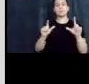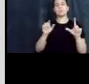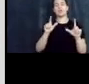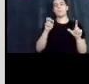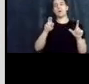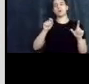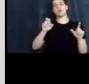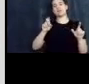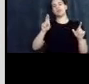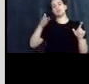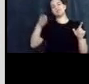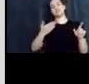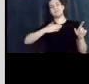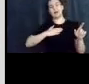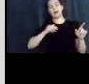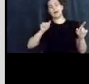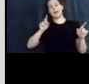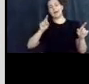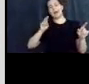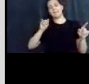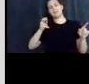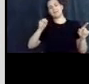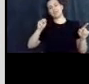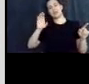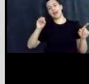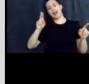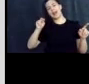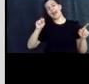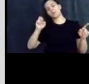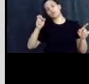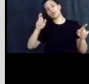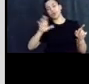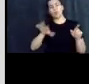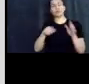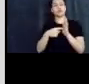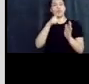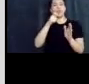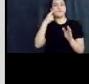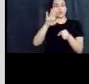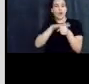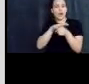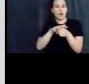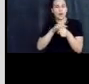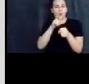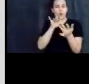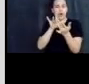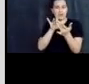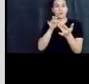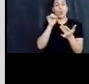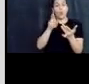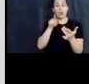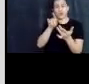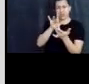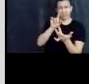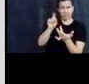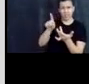lamar.edu/myadmissionscounselor, to find the admissions counselor for your area, or we can connect you with the right person. So please, if you have questions, reach